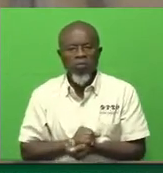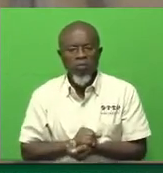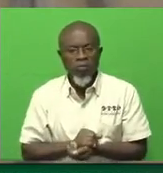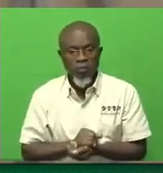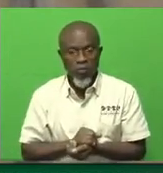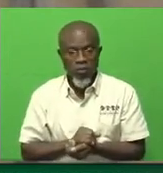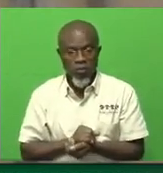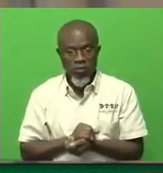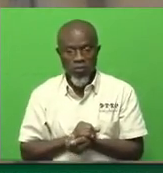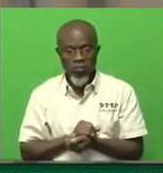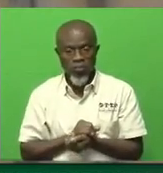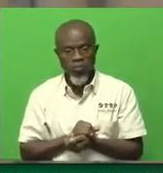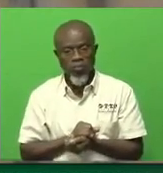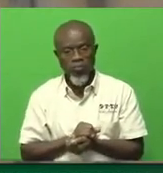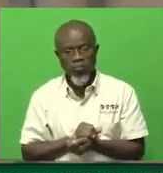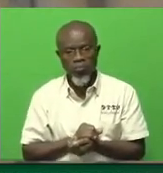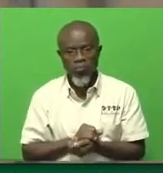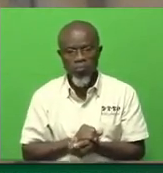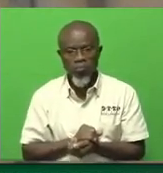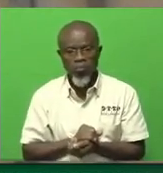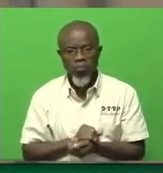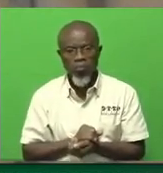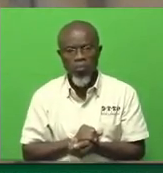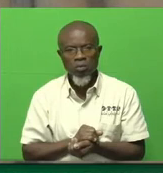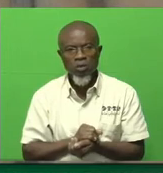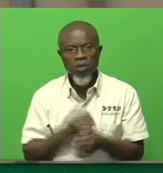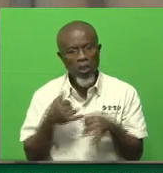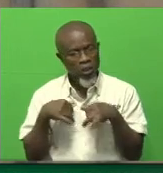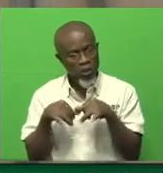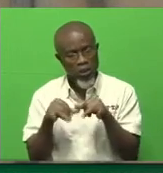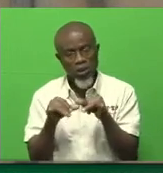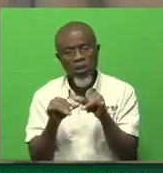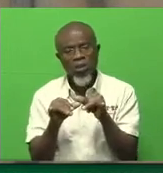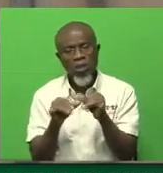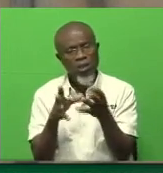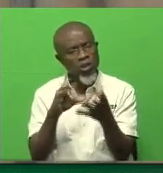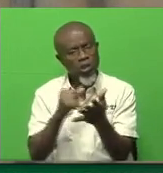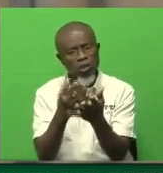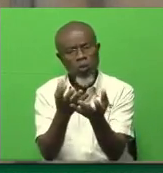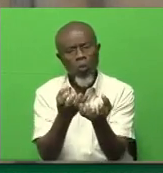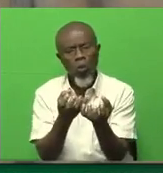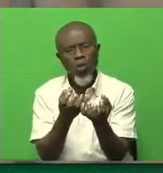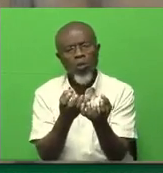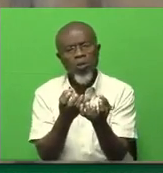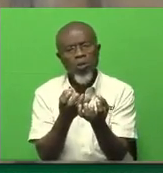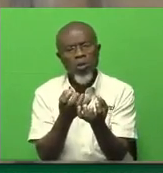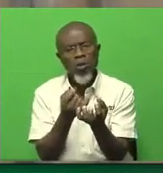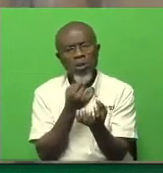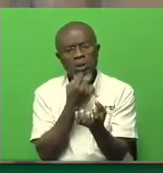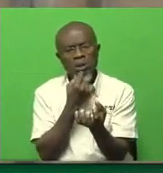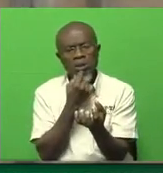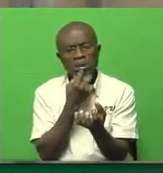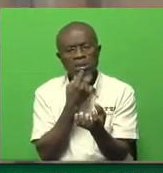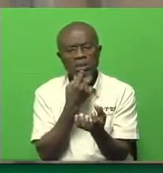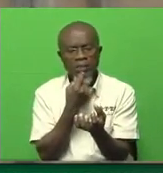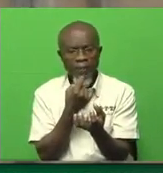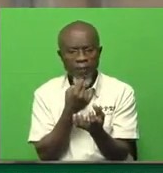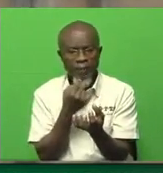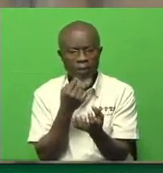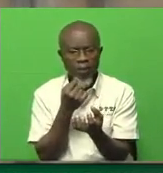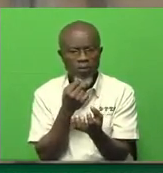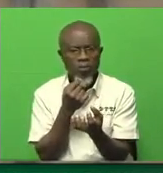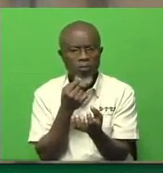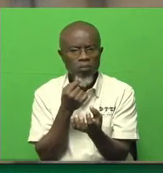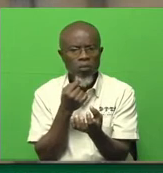Mr Deputy speaker as I go on I just want to make brief mention that